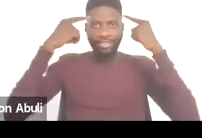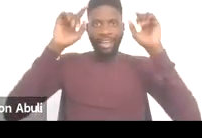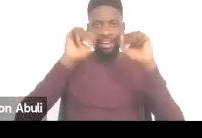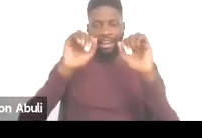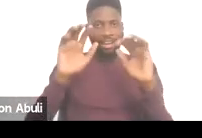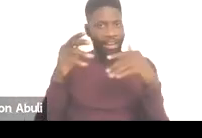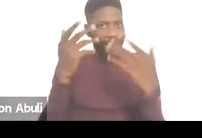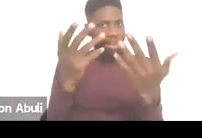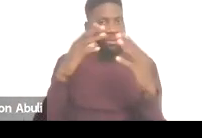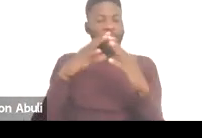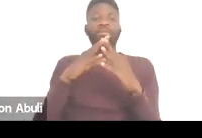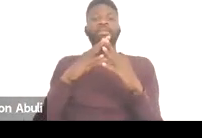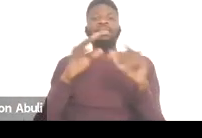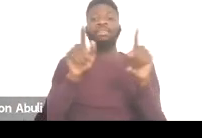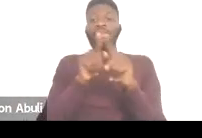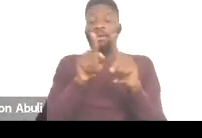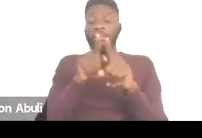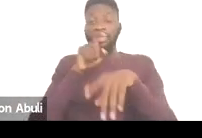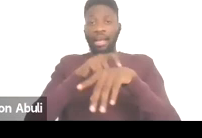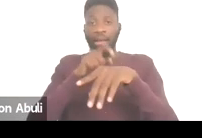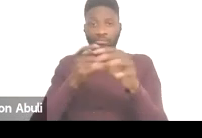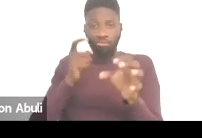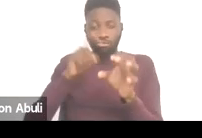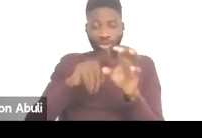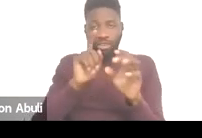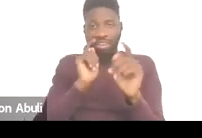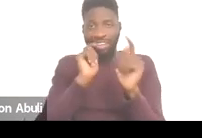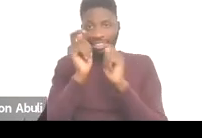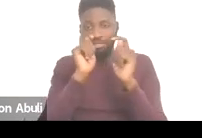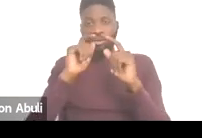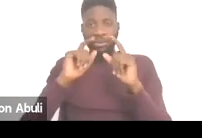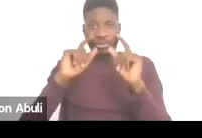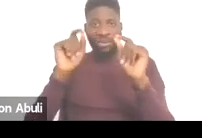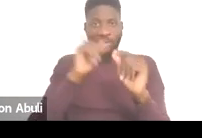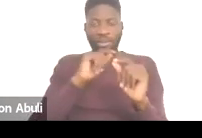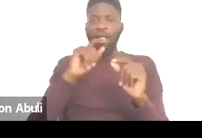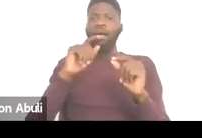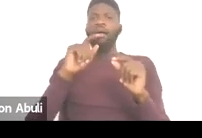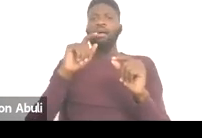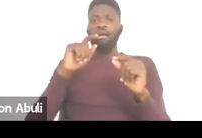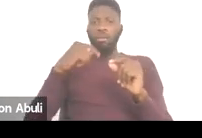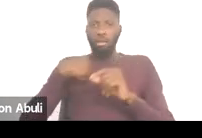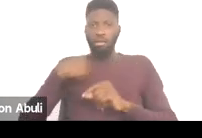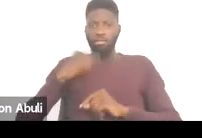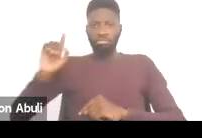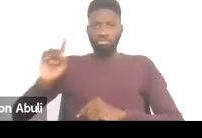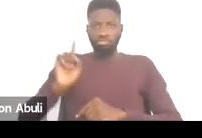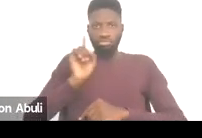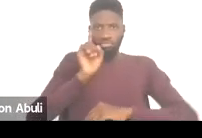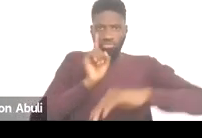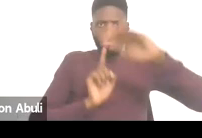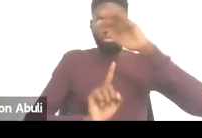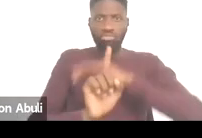to ingia kwa your interview, as I said, what will make me different from, what will make